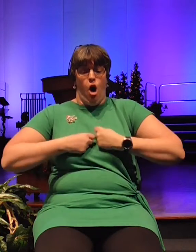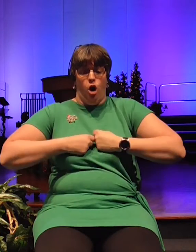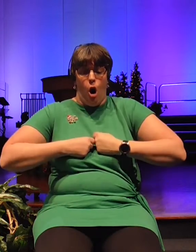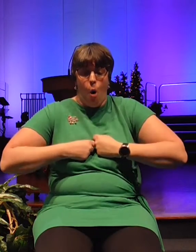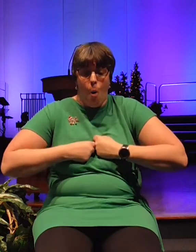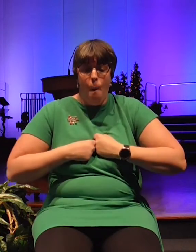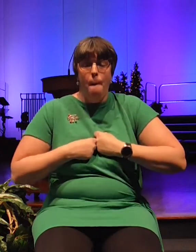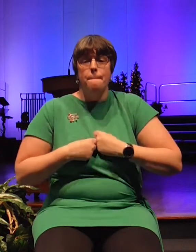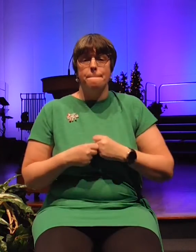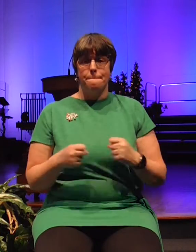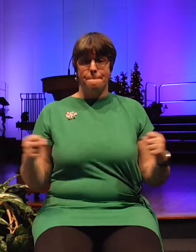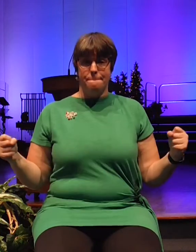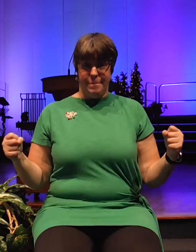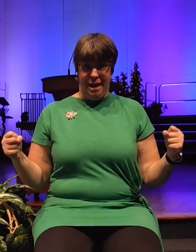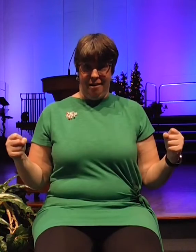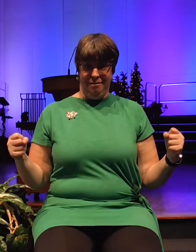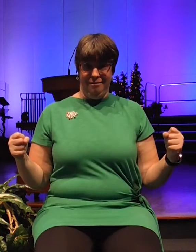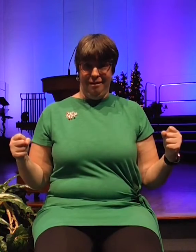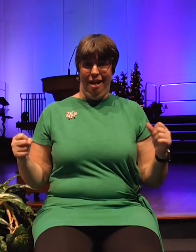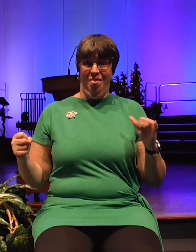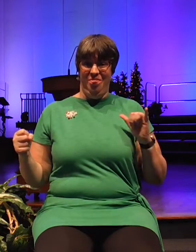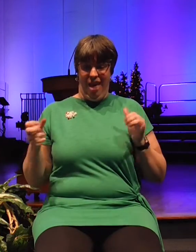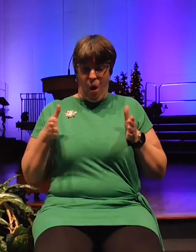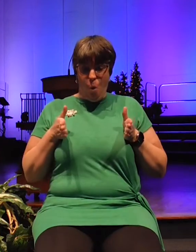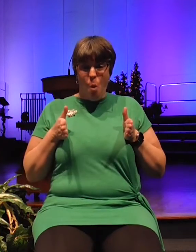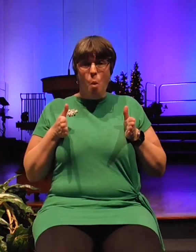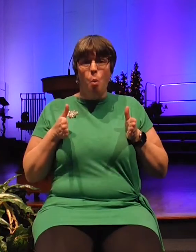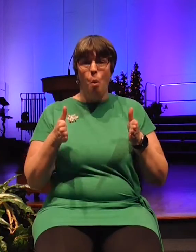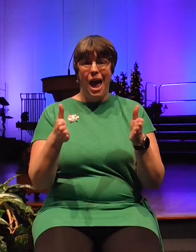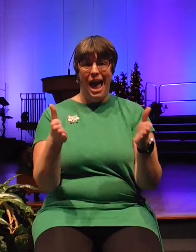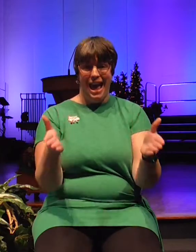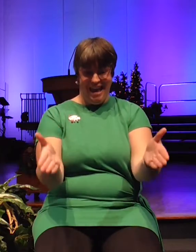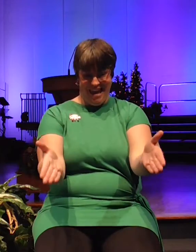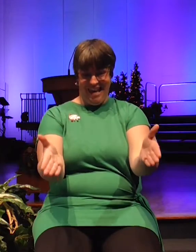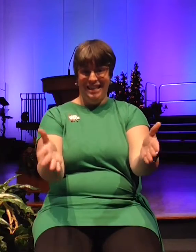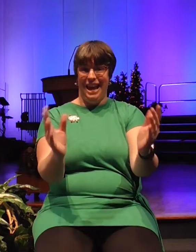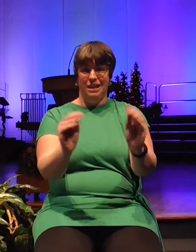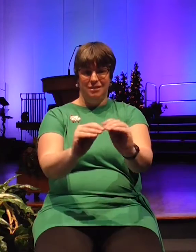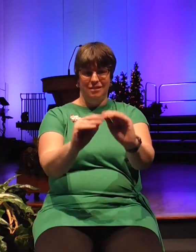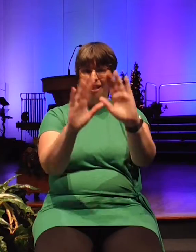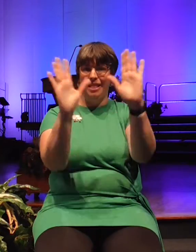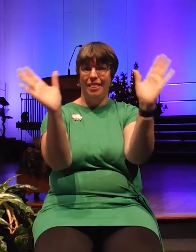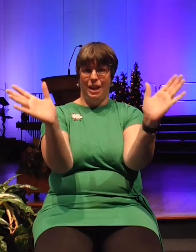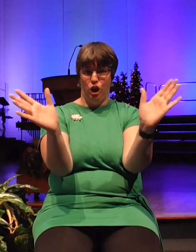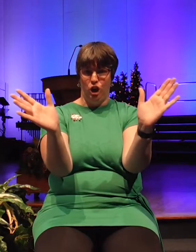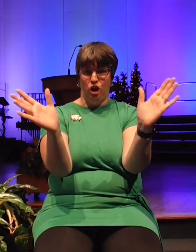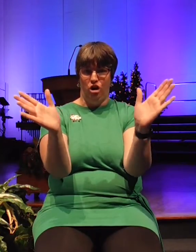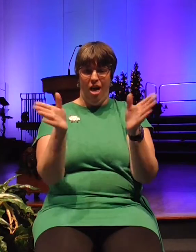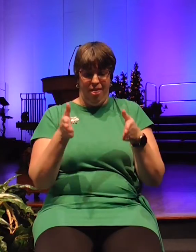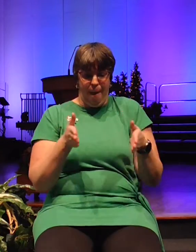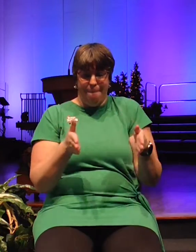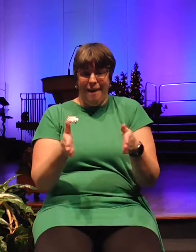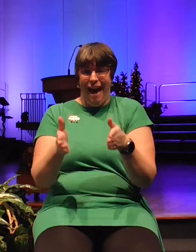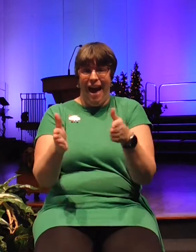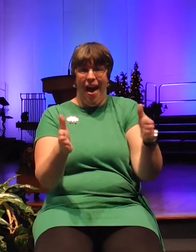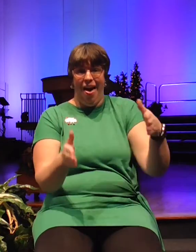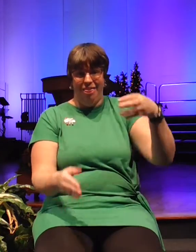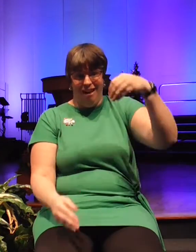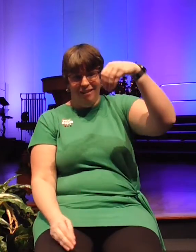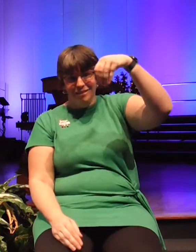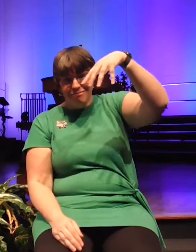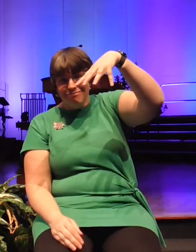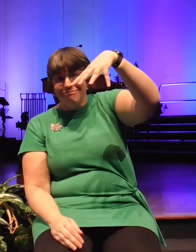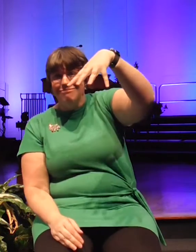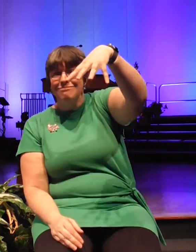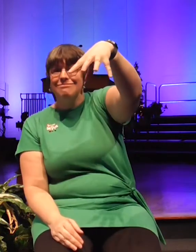shown the way is made for us. The way is made clear. The path is lit. And